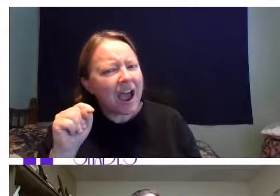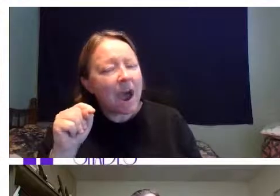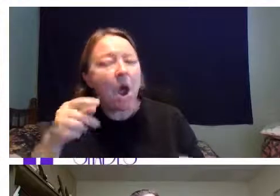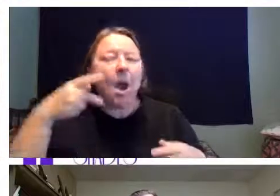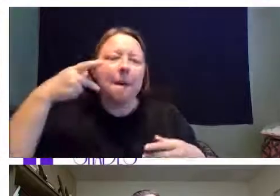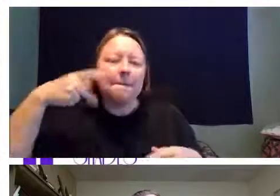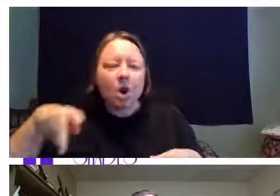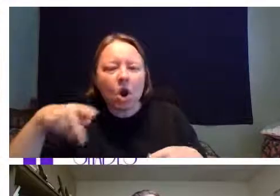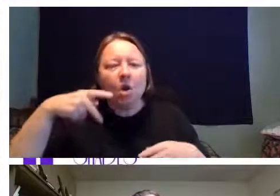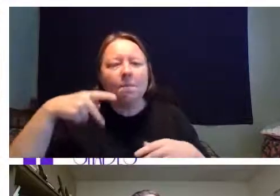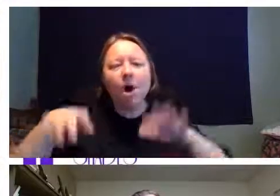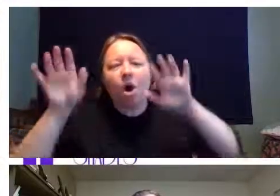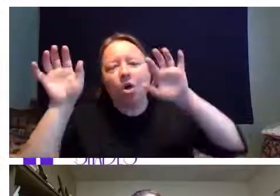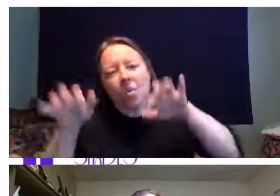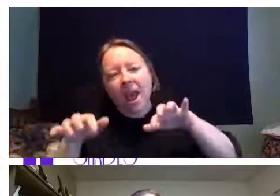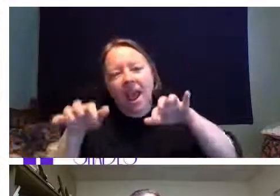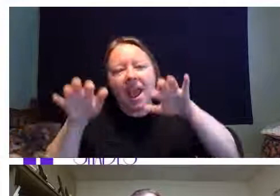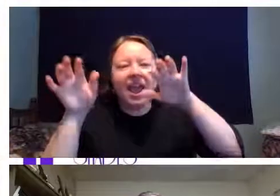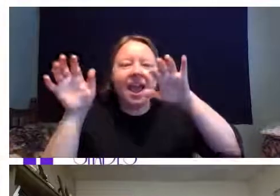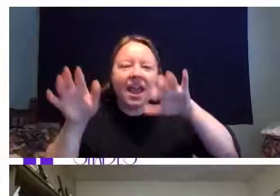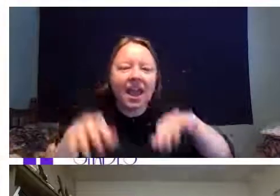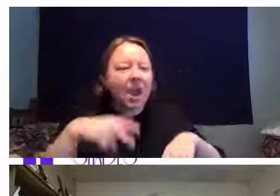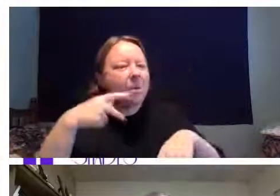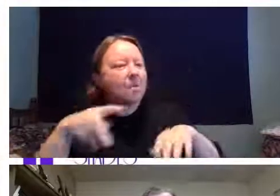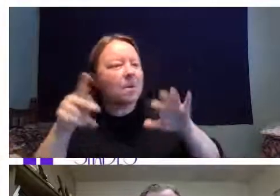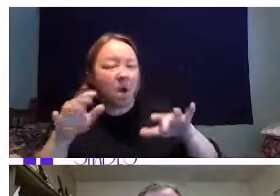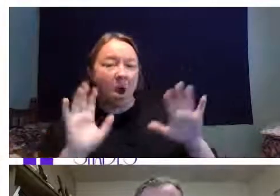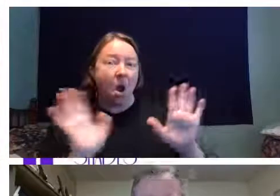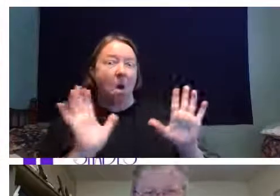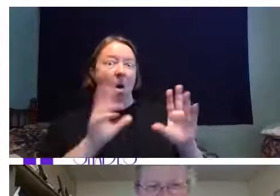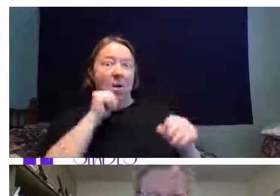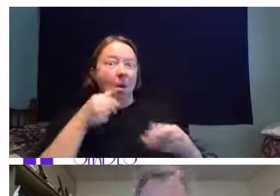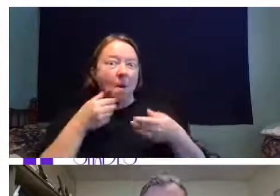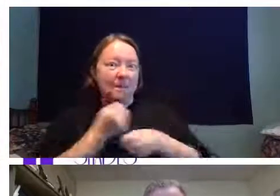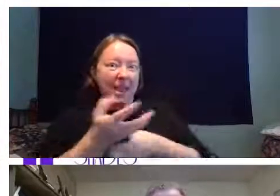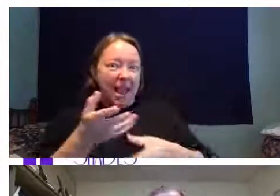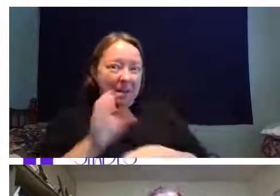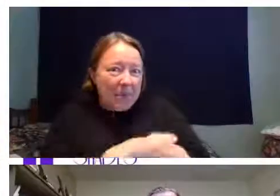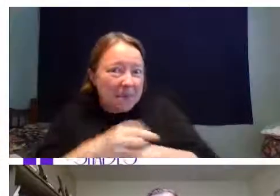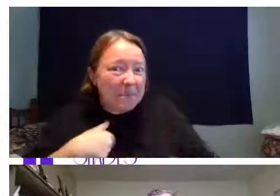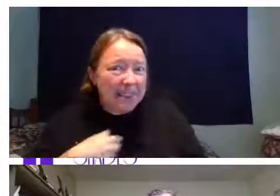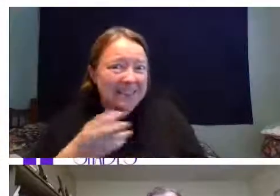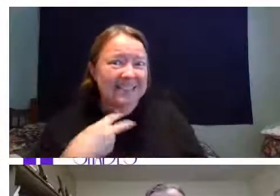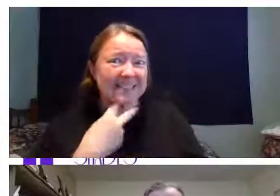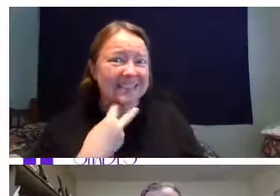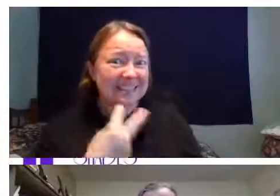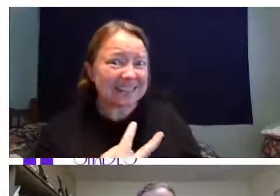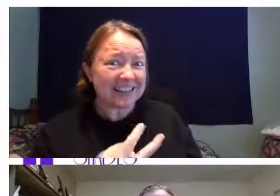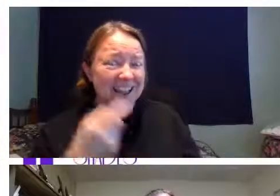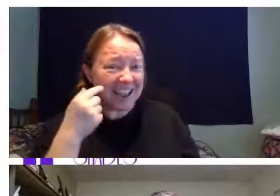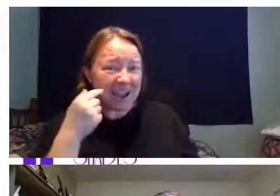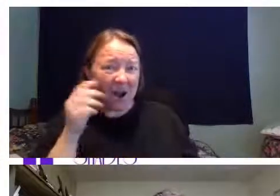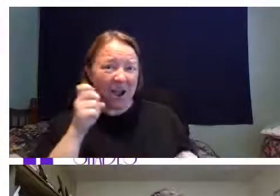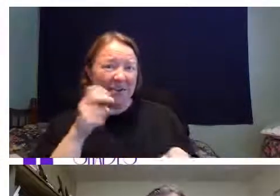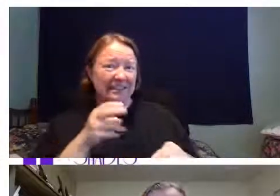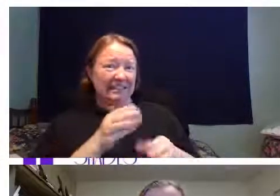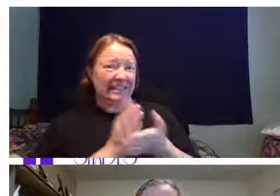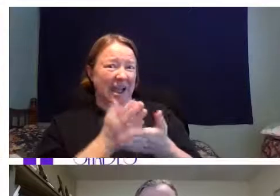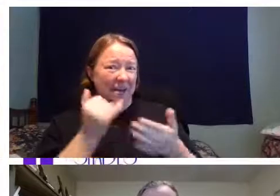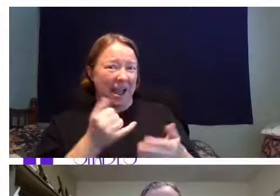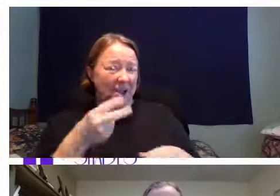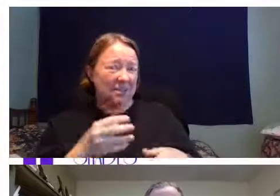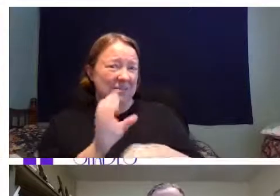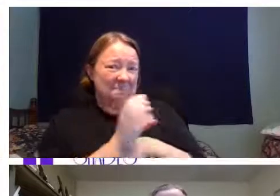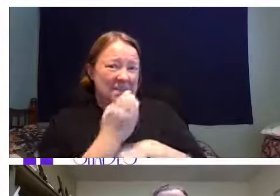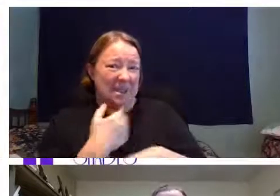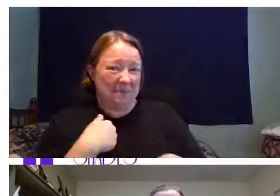Purple rain, purple rain. No, don't make me sing. Mute him quick, folks. He's singing. Where's Purple